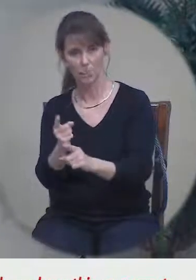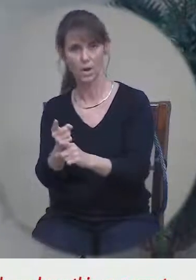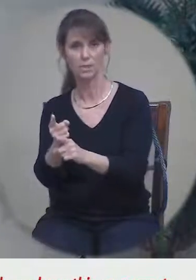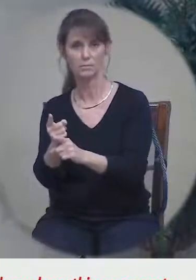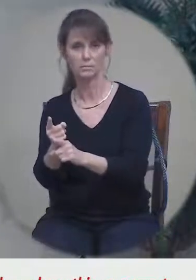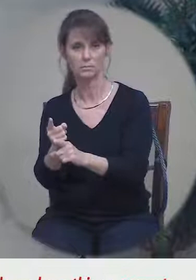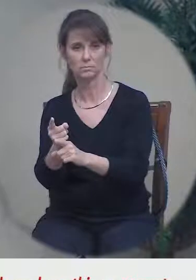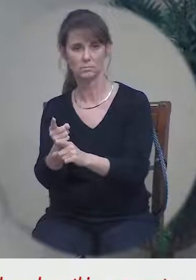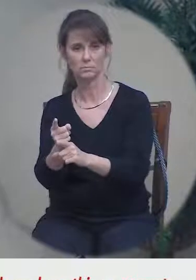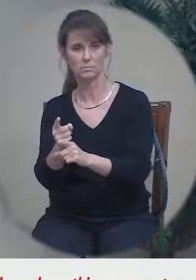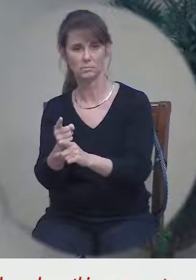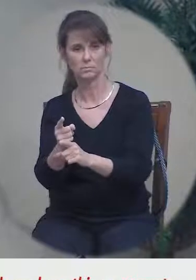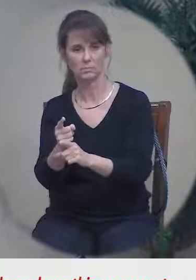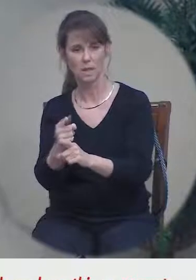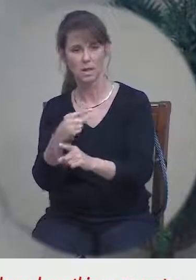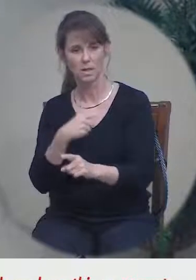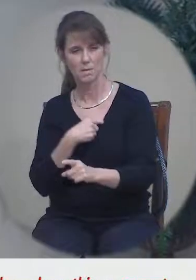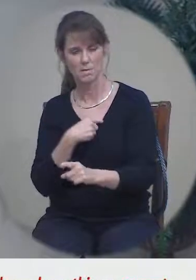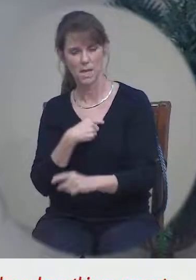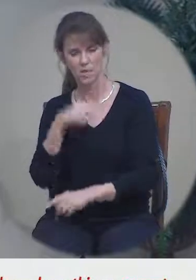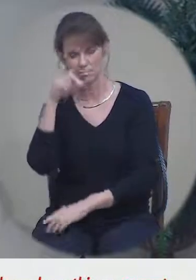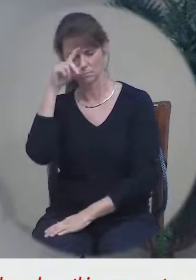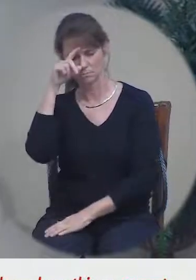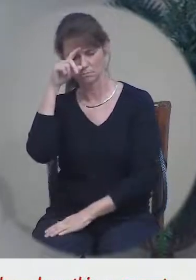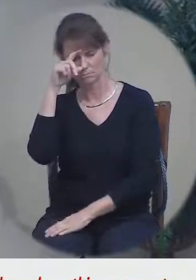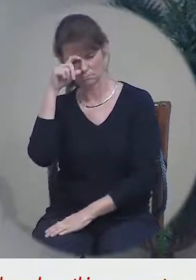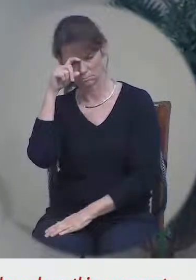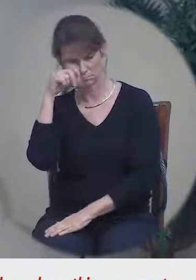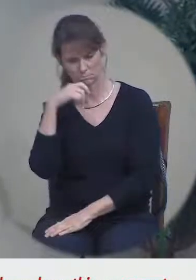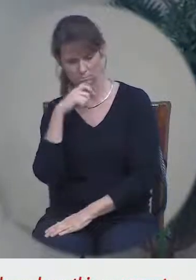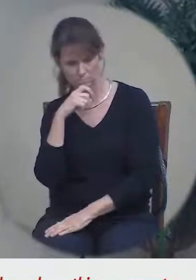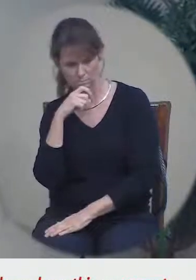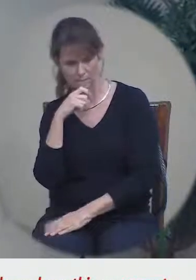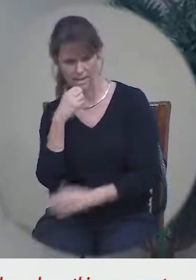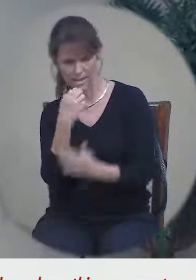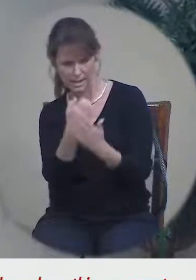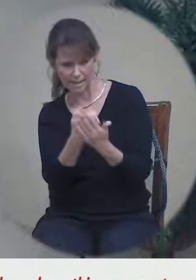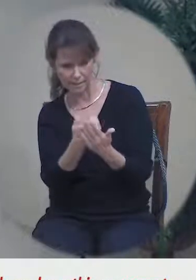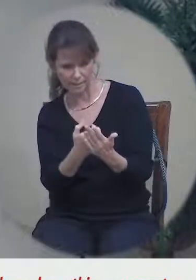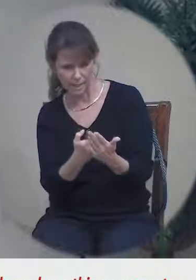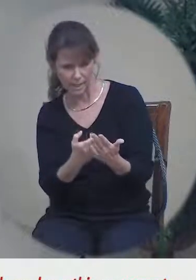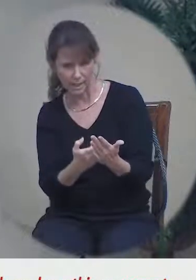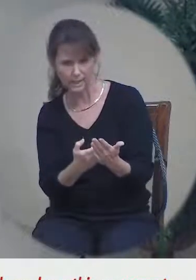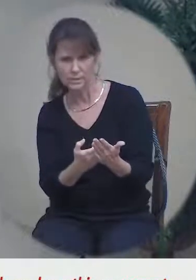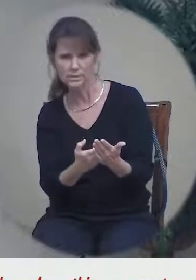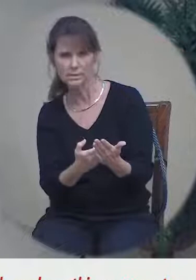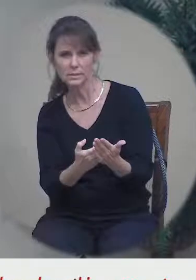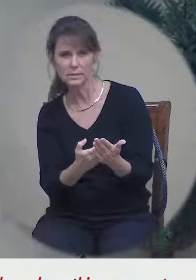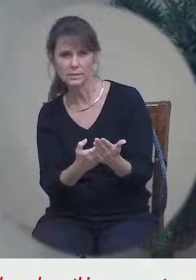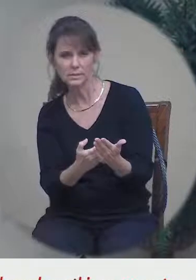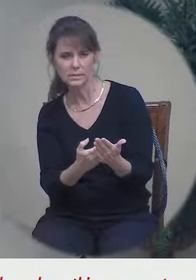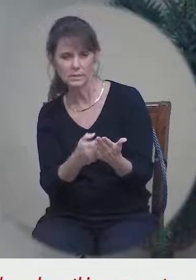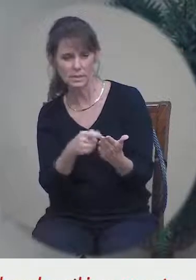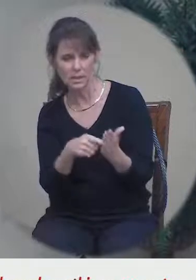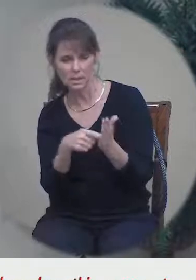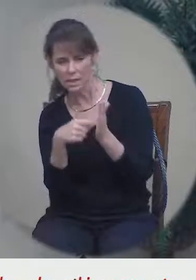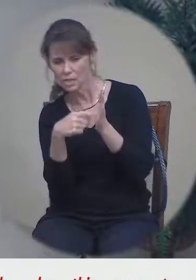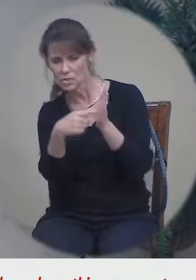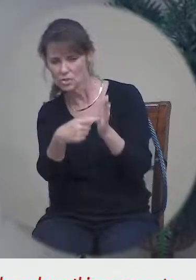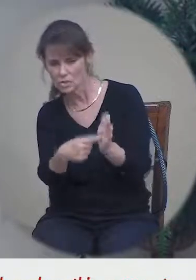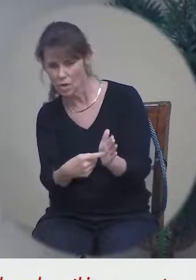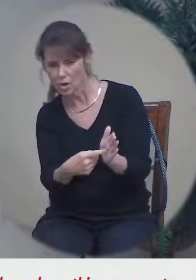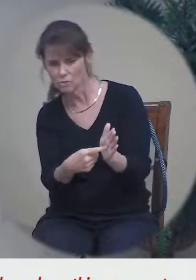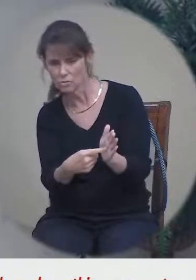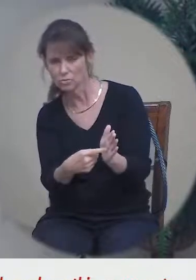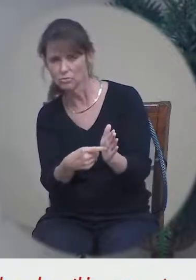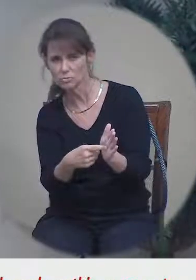question for me. What evidence do we have in the book that reflects an accurate